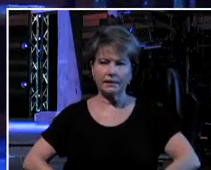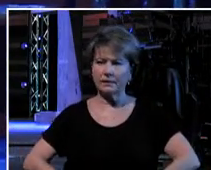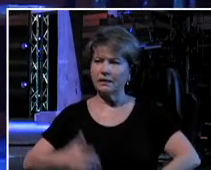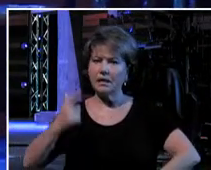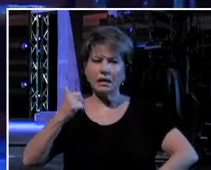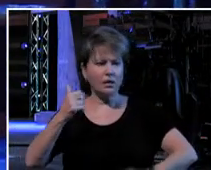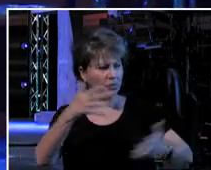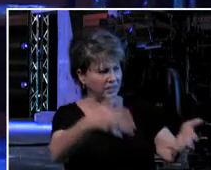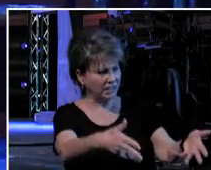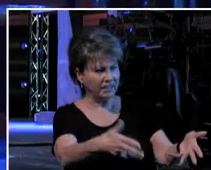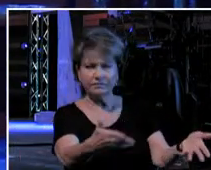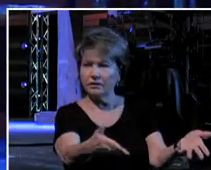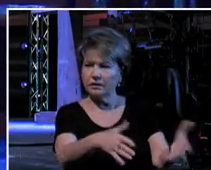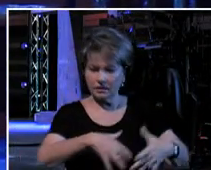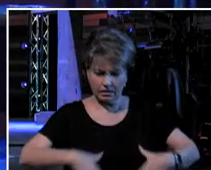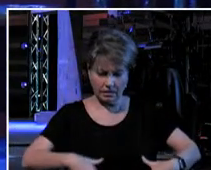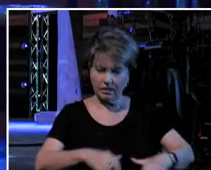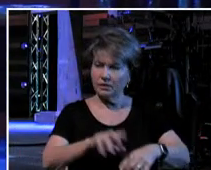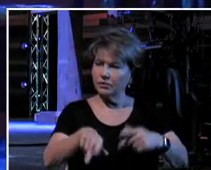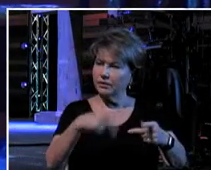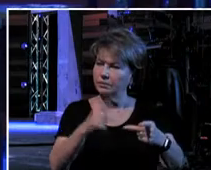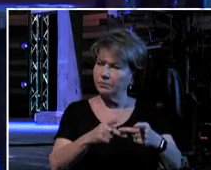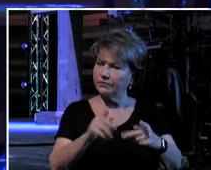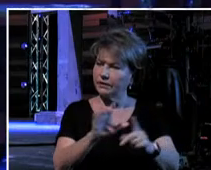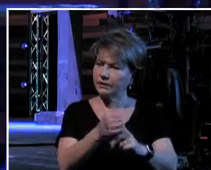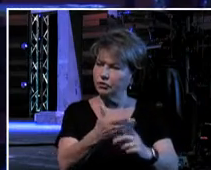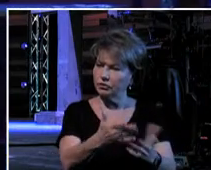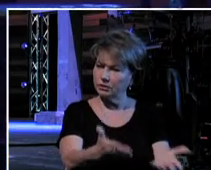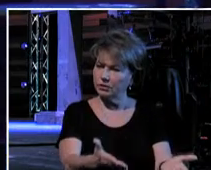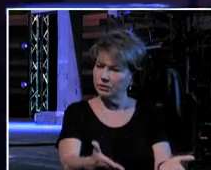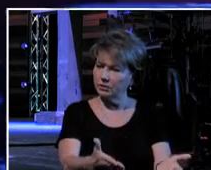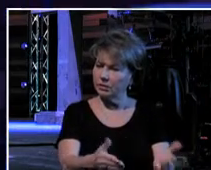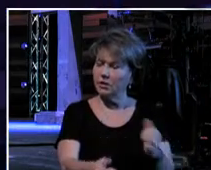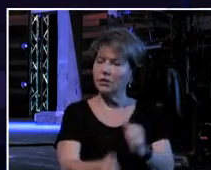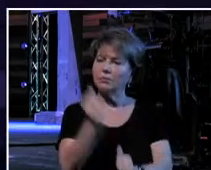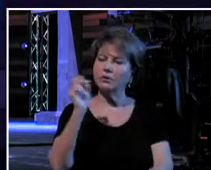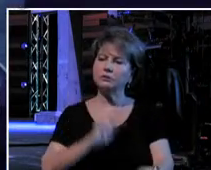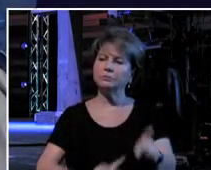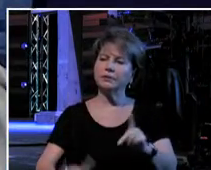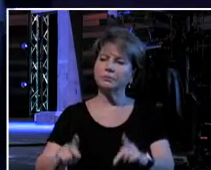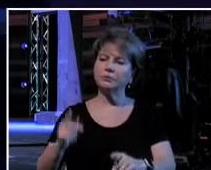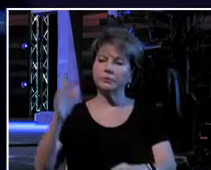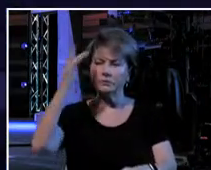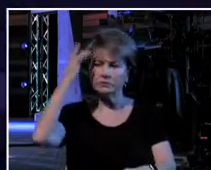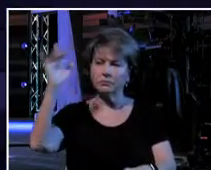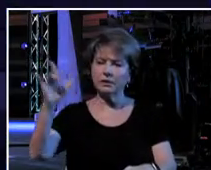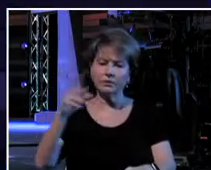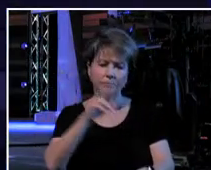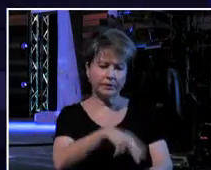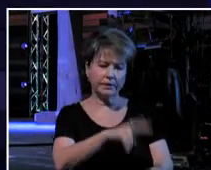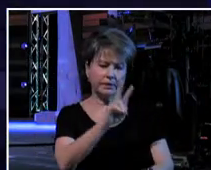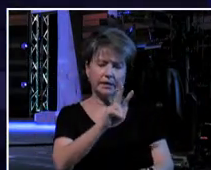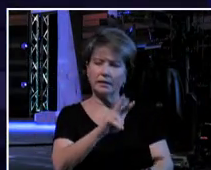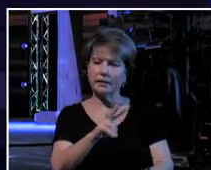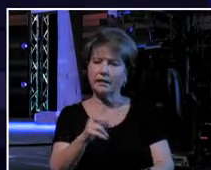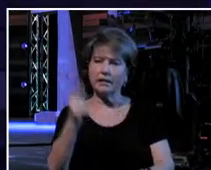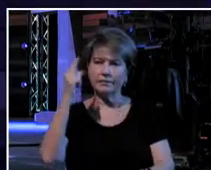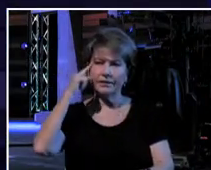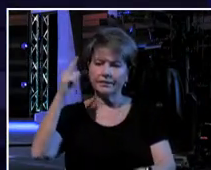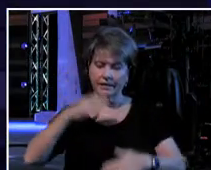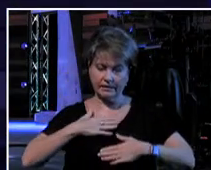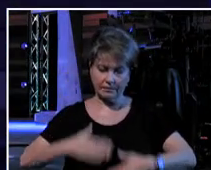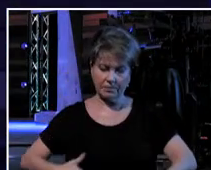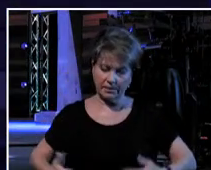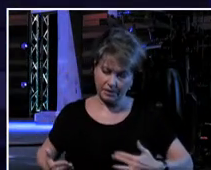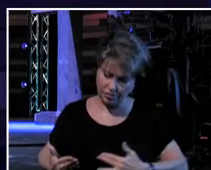grave clothes in a perfect condition there? Most scholars who read this believe that the body literally passed through